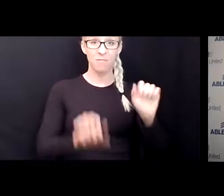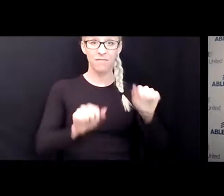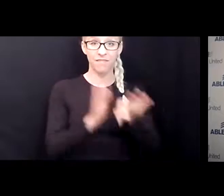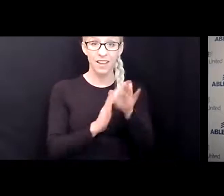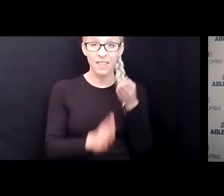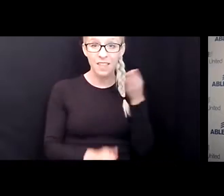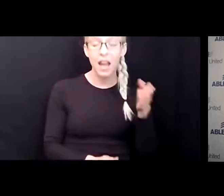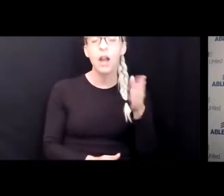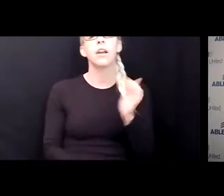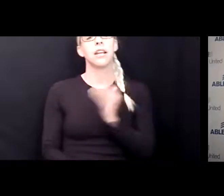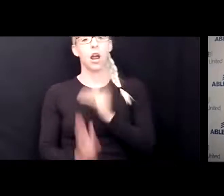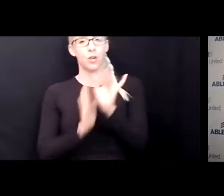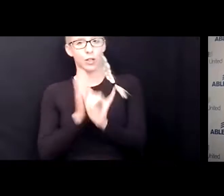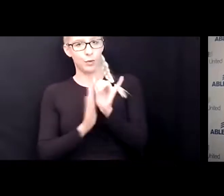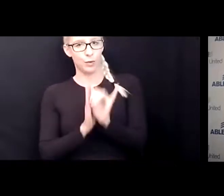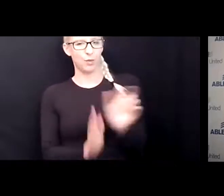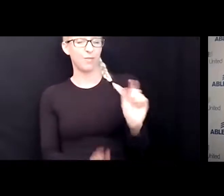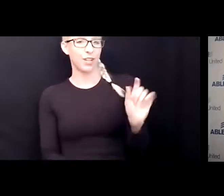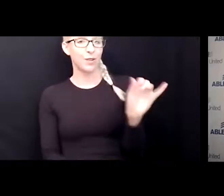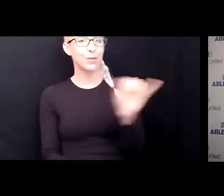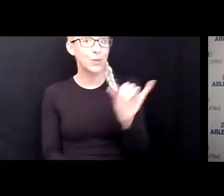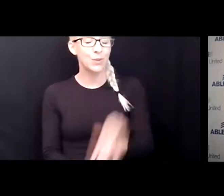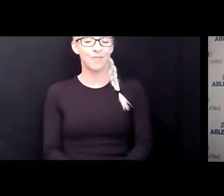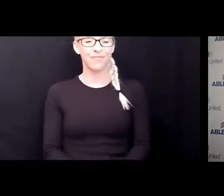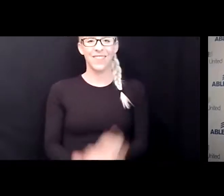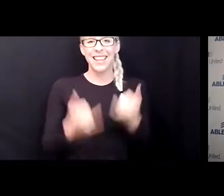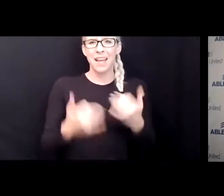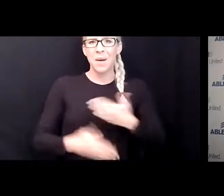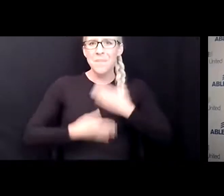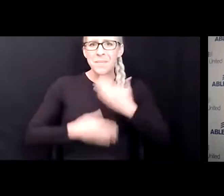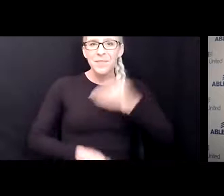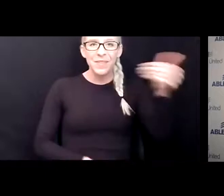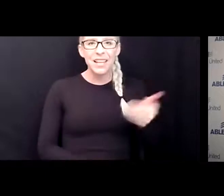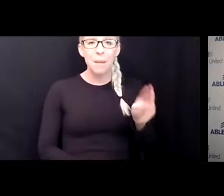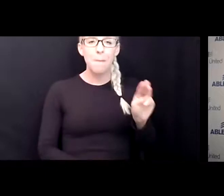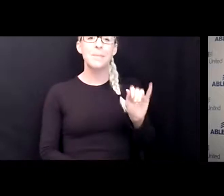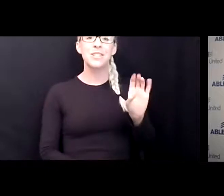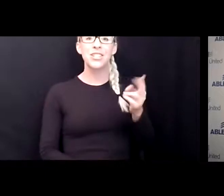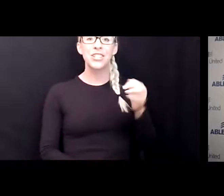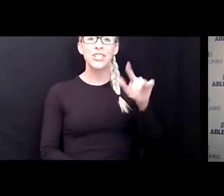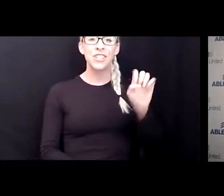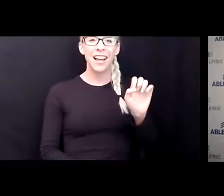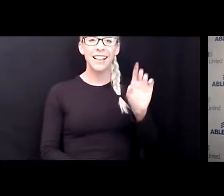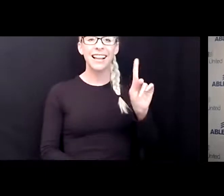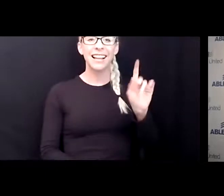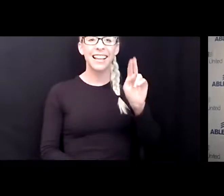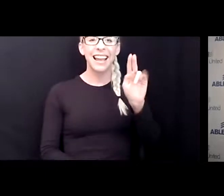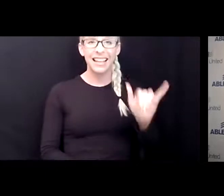youtube.com/ableunited. I'm happy to introduce to you Michelle Kenney, who is a founding member of GAPS Legal